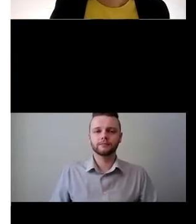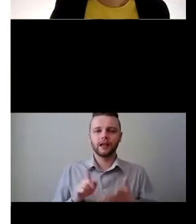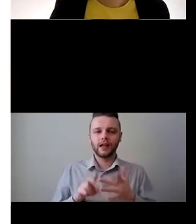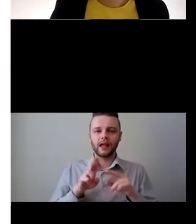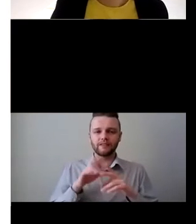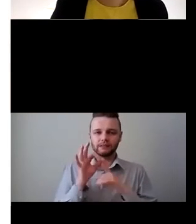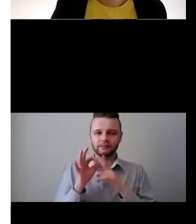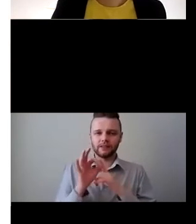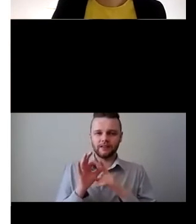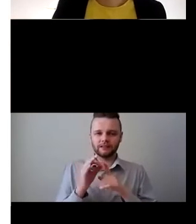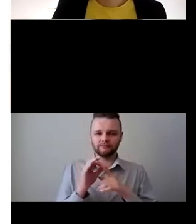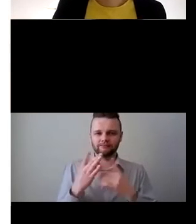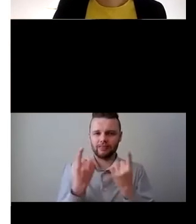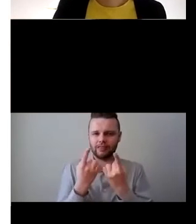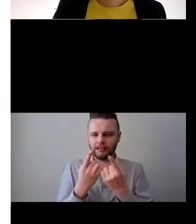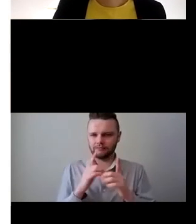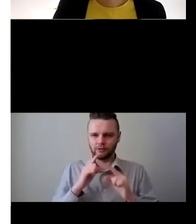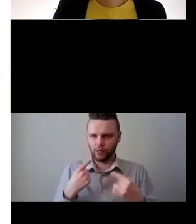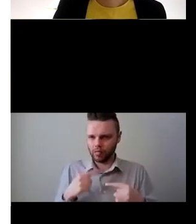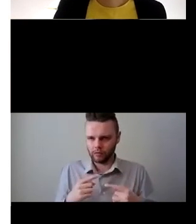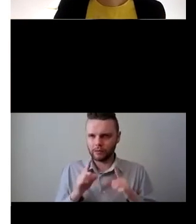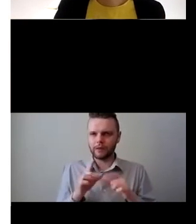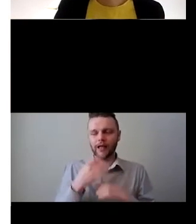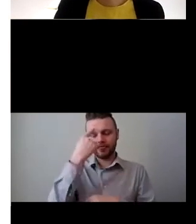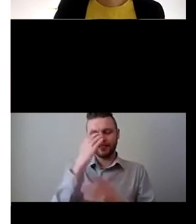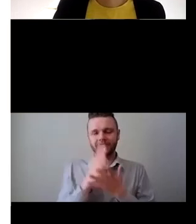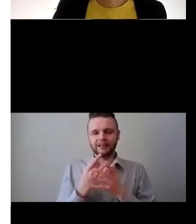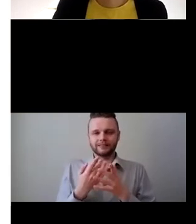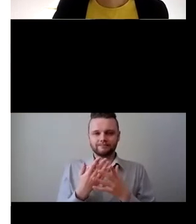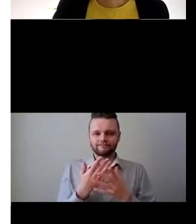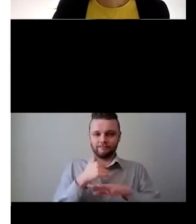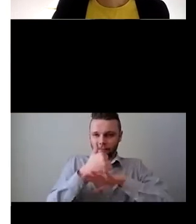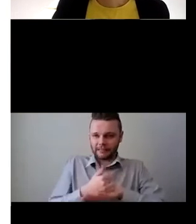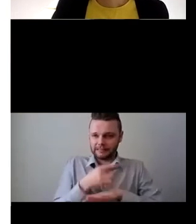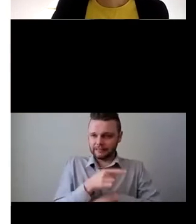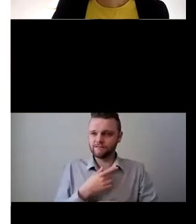specific limitations that would apply. So that, I think, is again quite a basis for